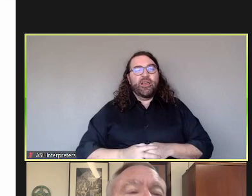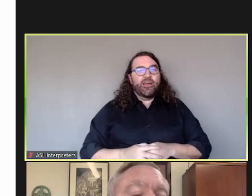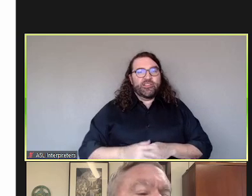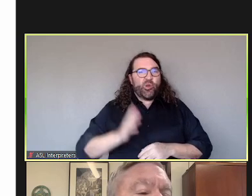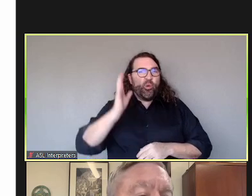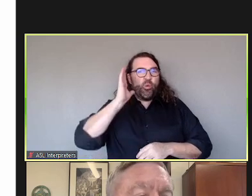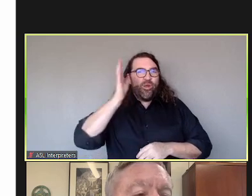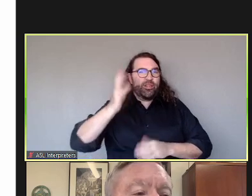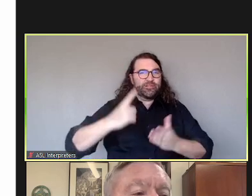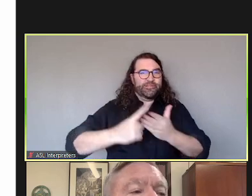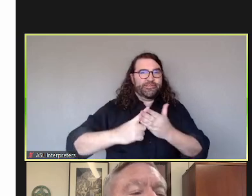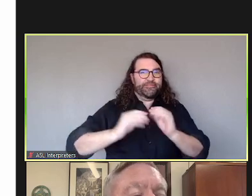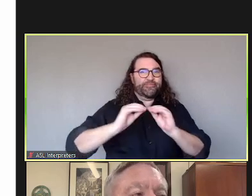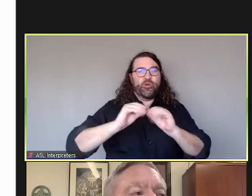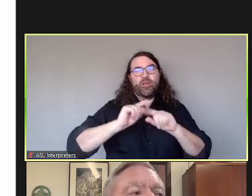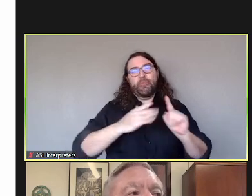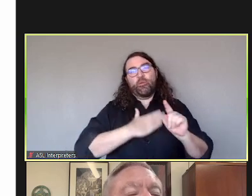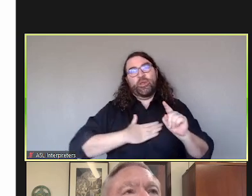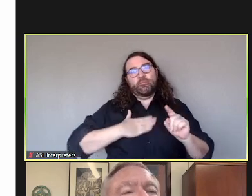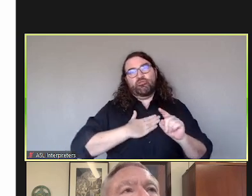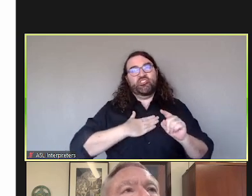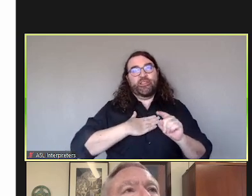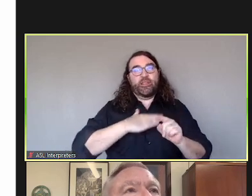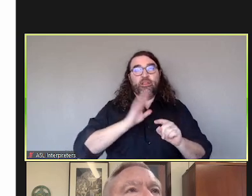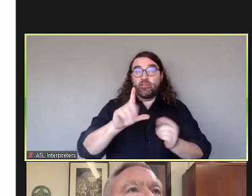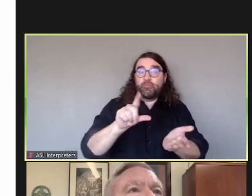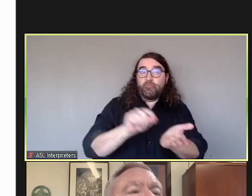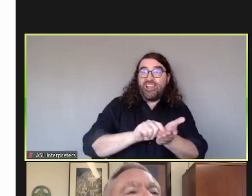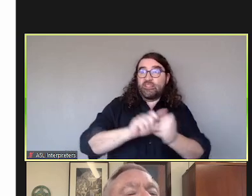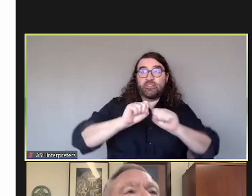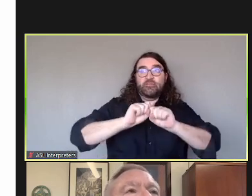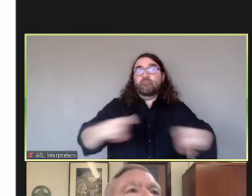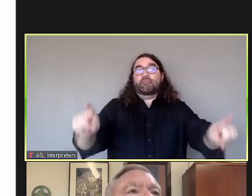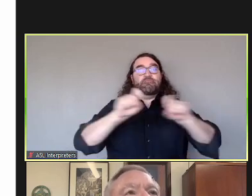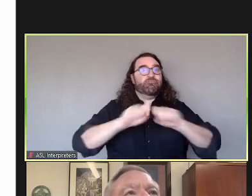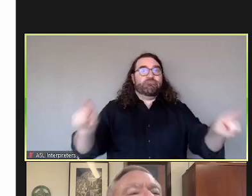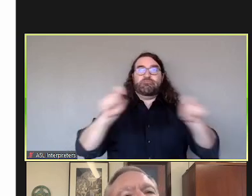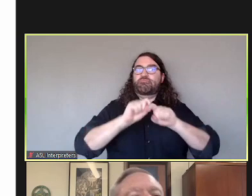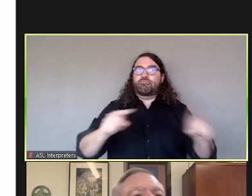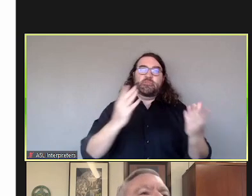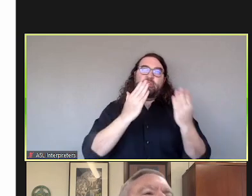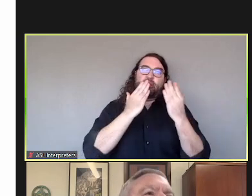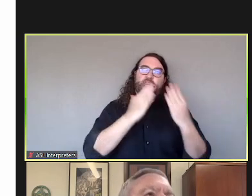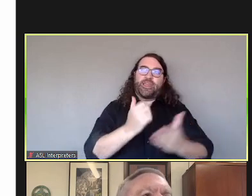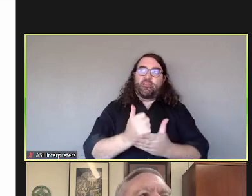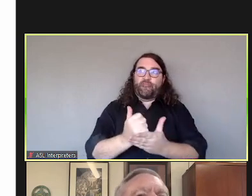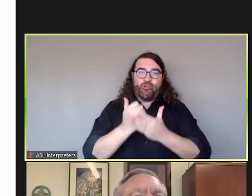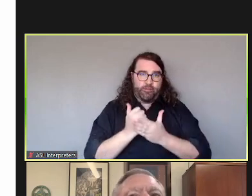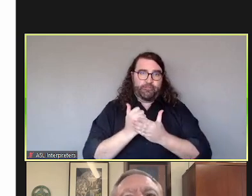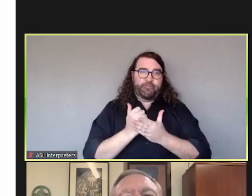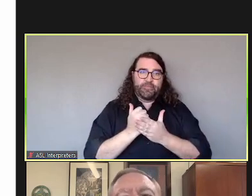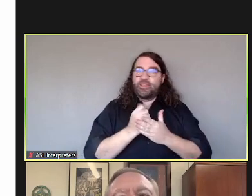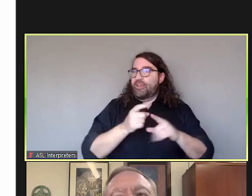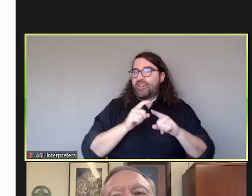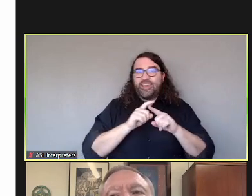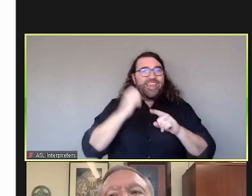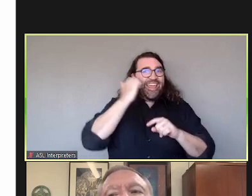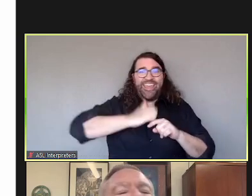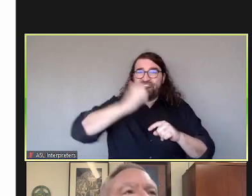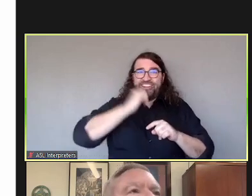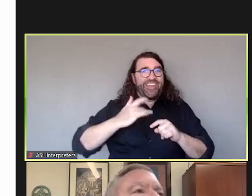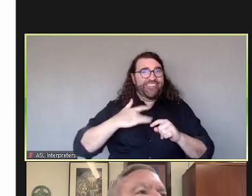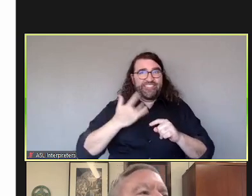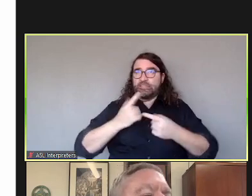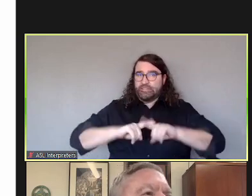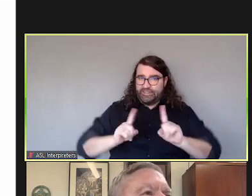we appreciate the great press and help you did getting the word out. And, it's different letters of the alphabet every day, but please keep